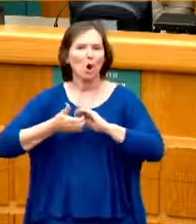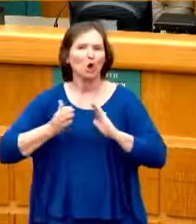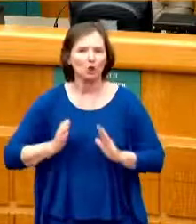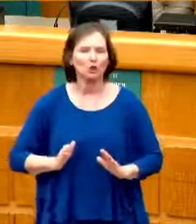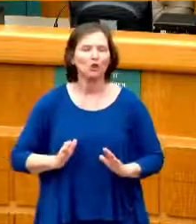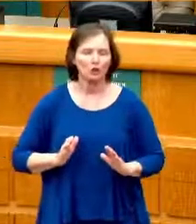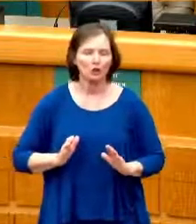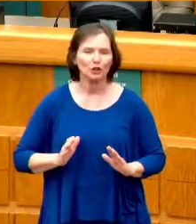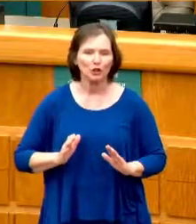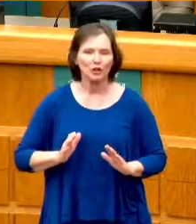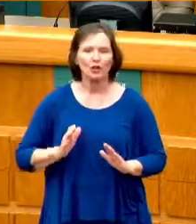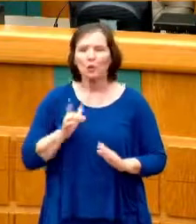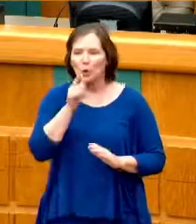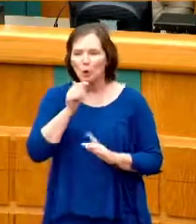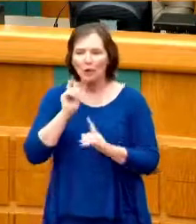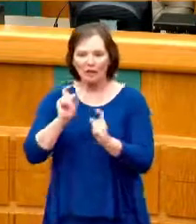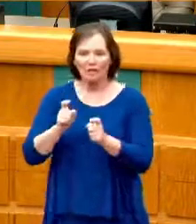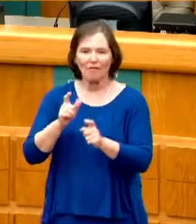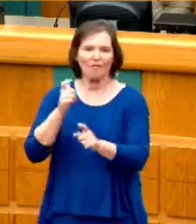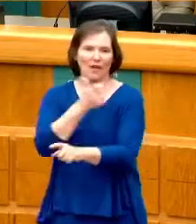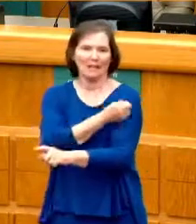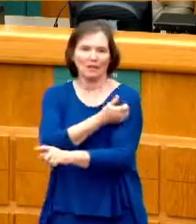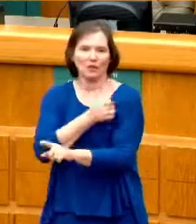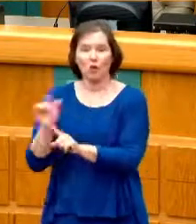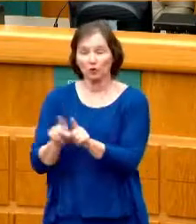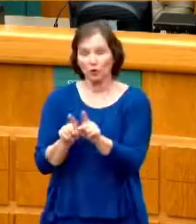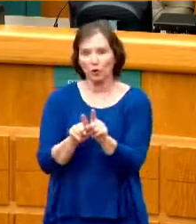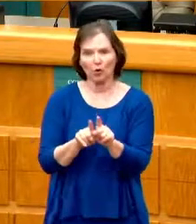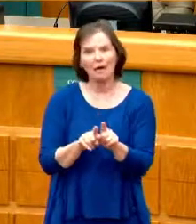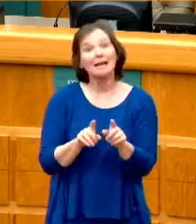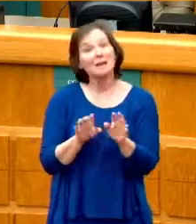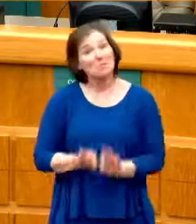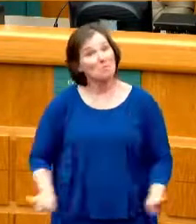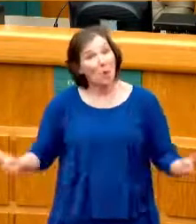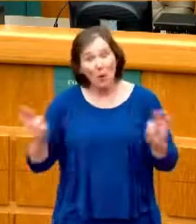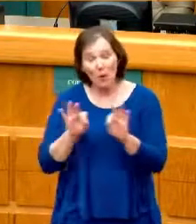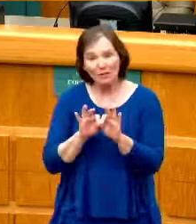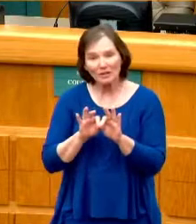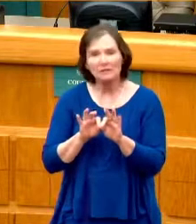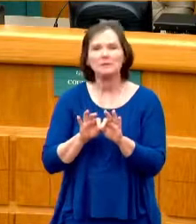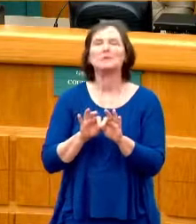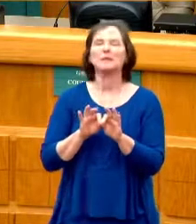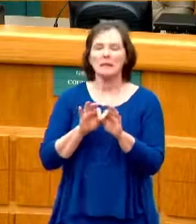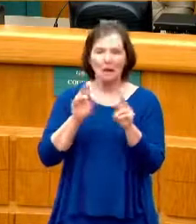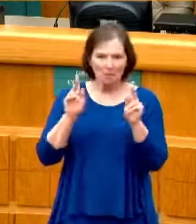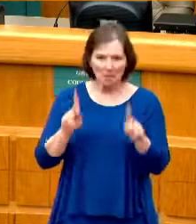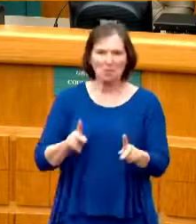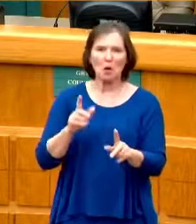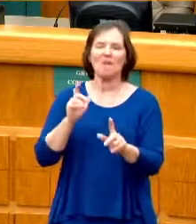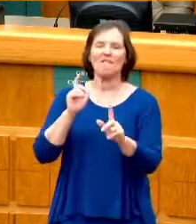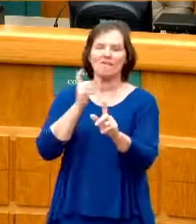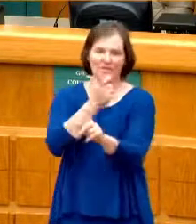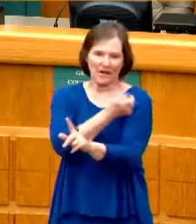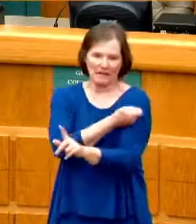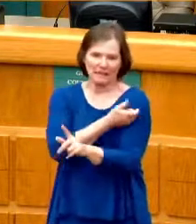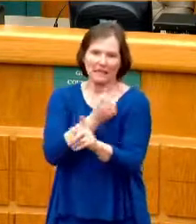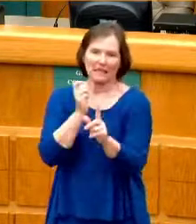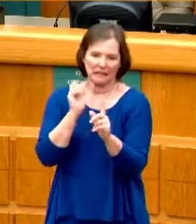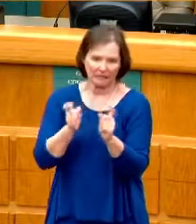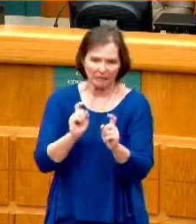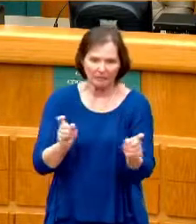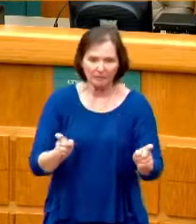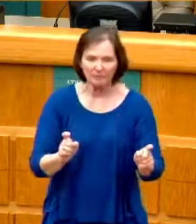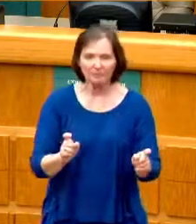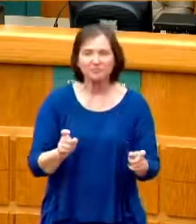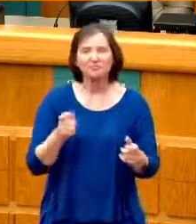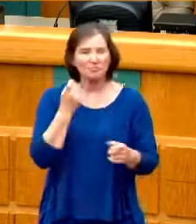get vaccinated. And again, this is always voluntary. This week, the health district hosted 6 vaccine clinics and 4 pop-up clinics in